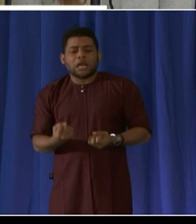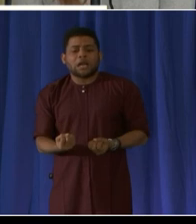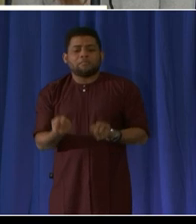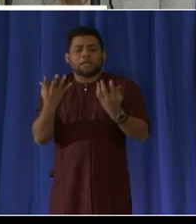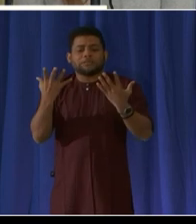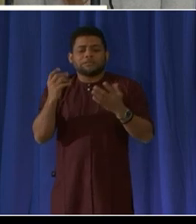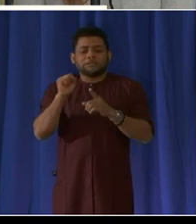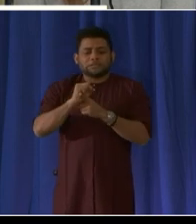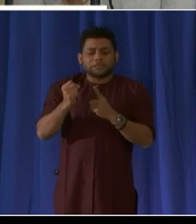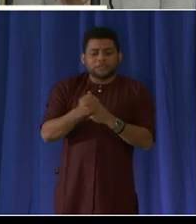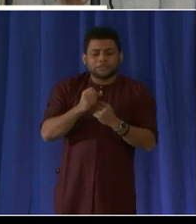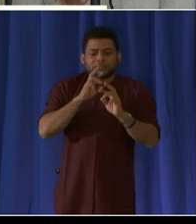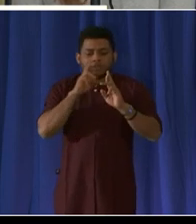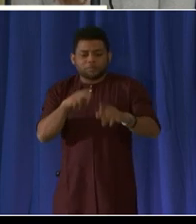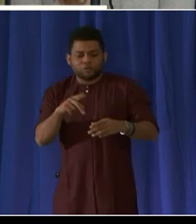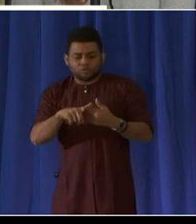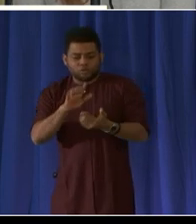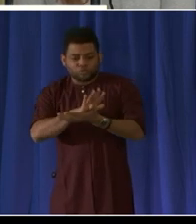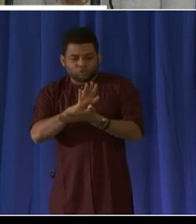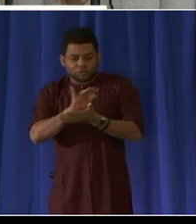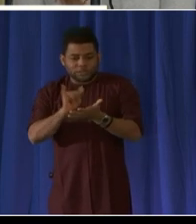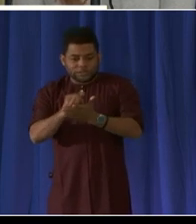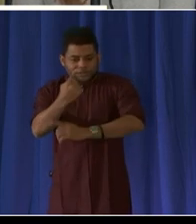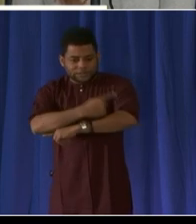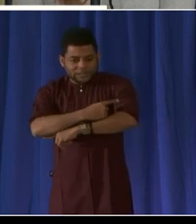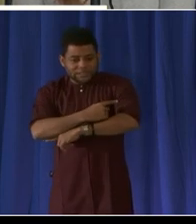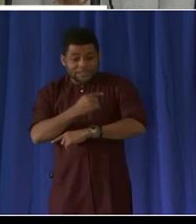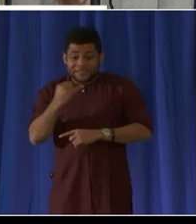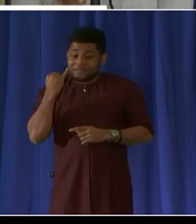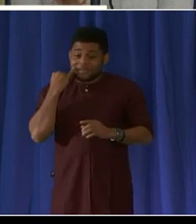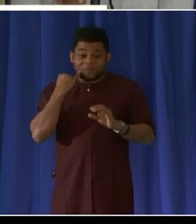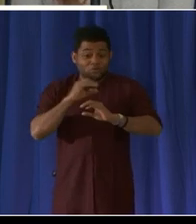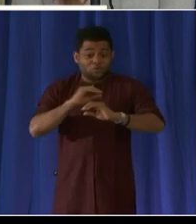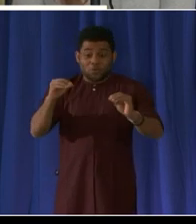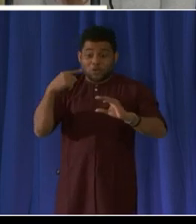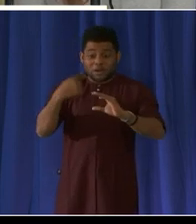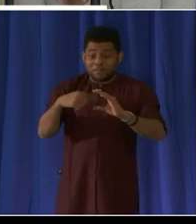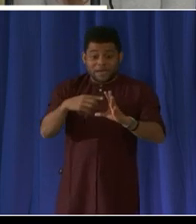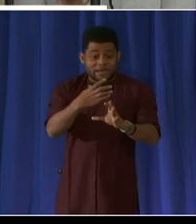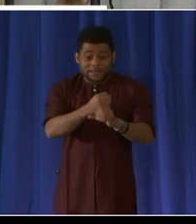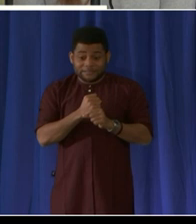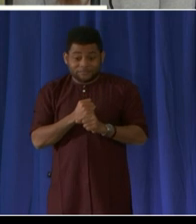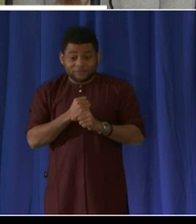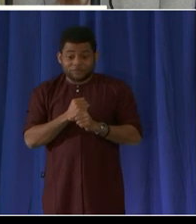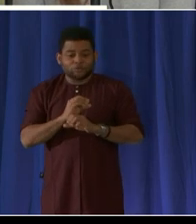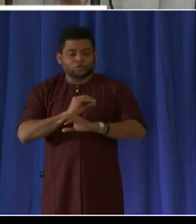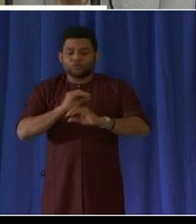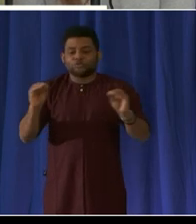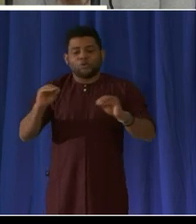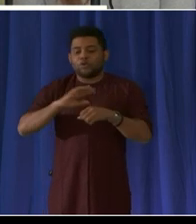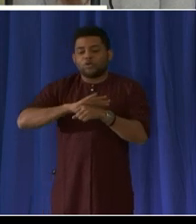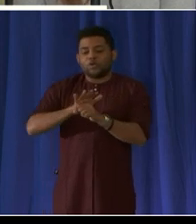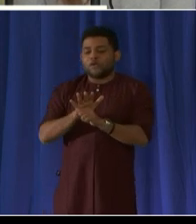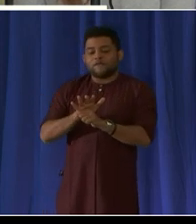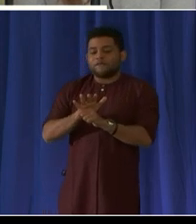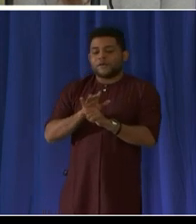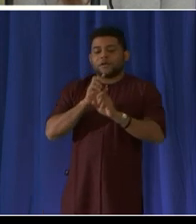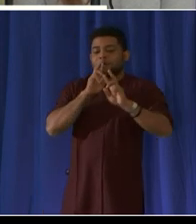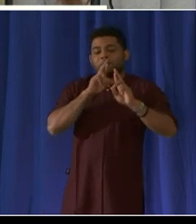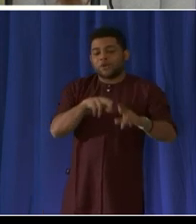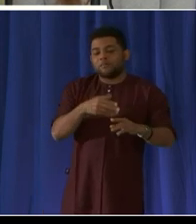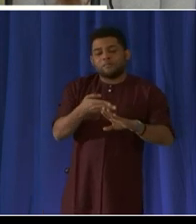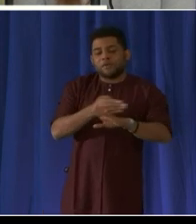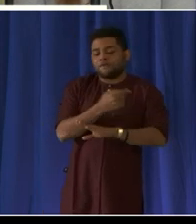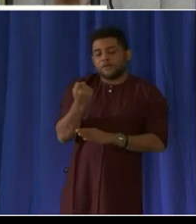have been reported to the school that day. If you do not receive an email for that day, it means that no cases were reported before 11